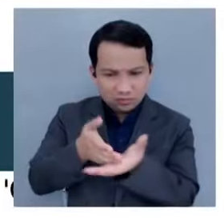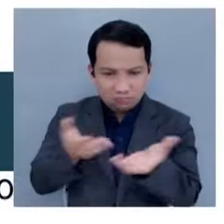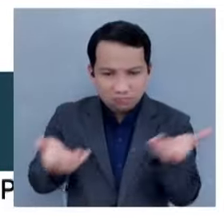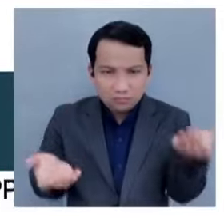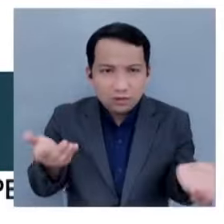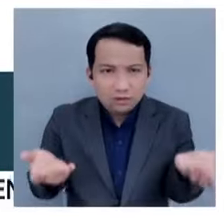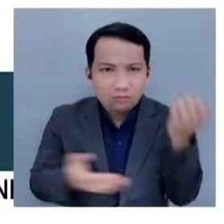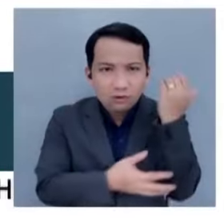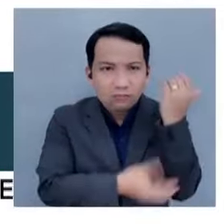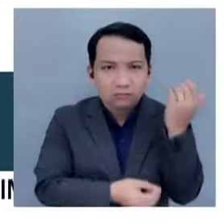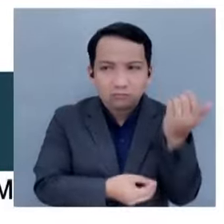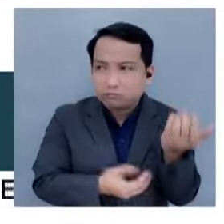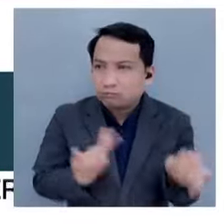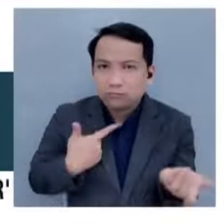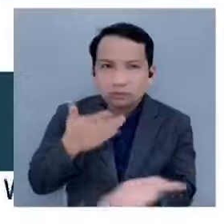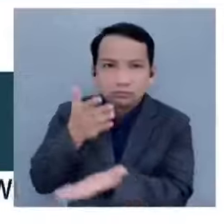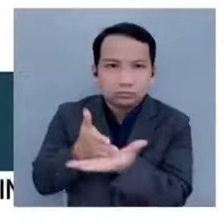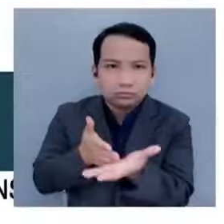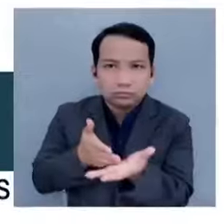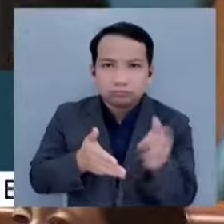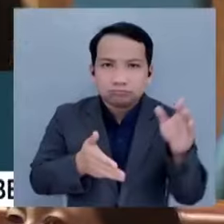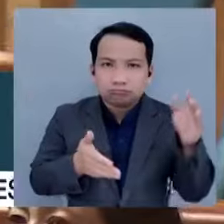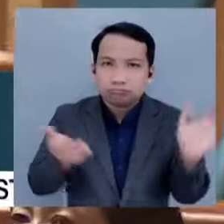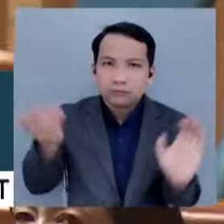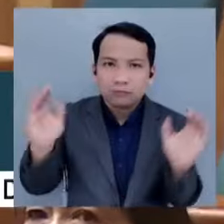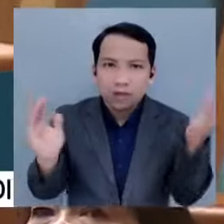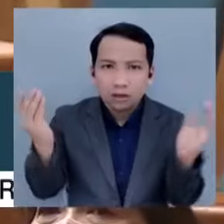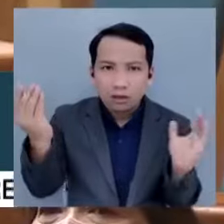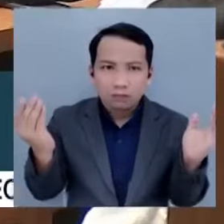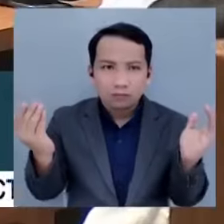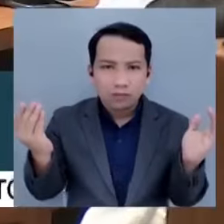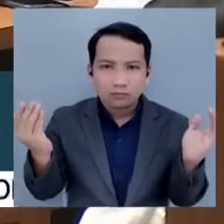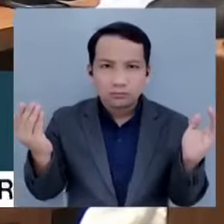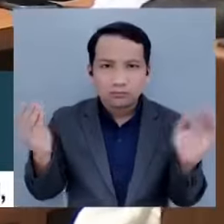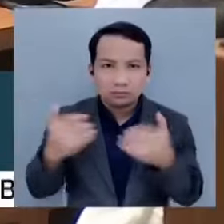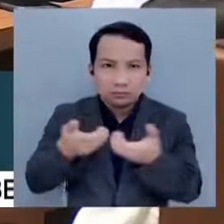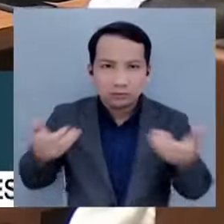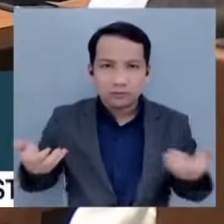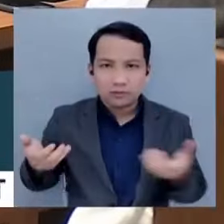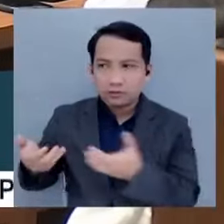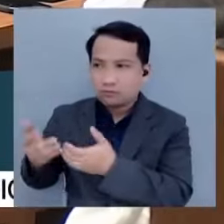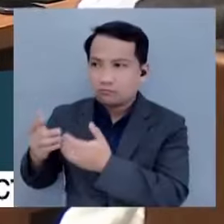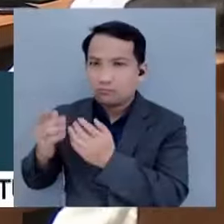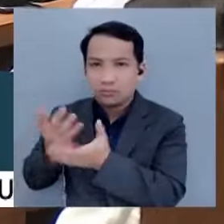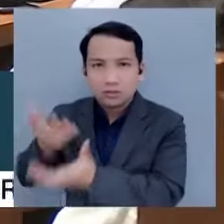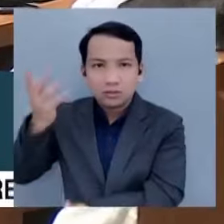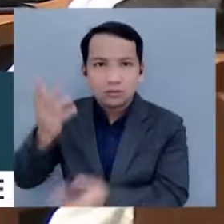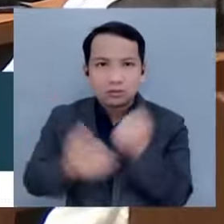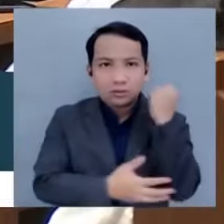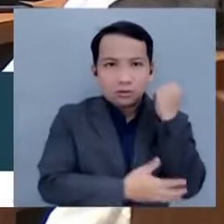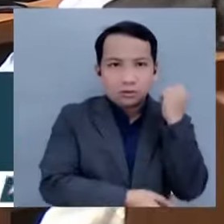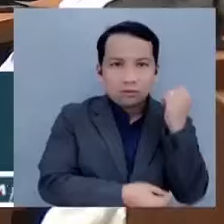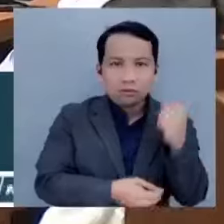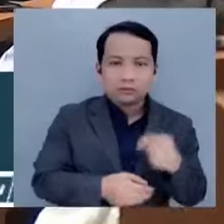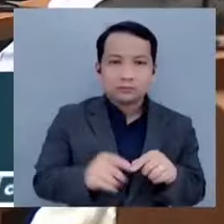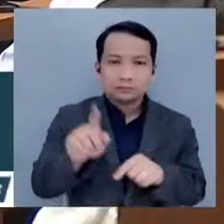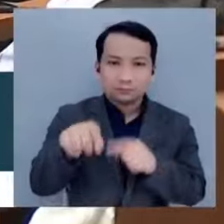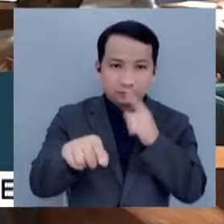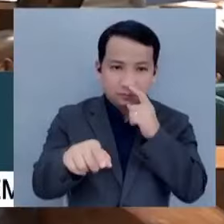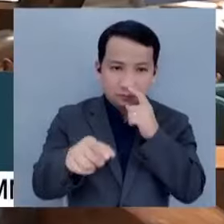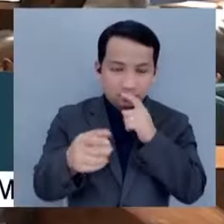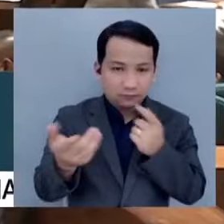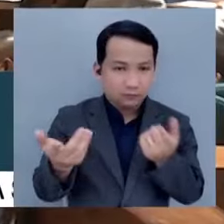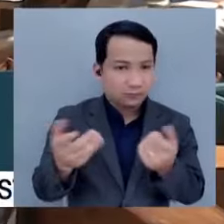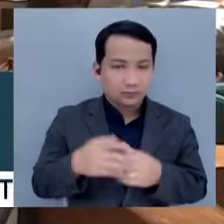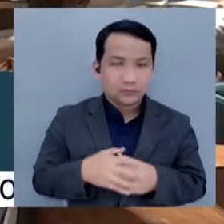rut? It's just like this, Ms. Carmina, yung public and private. Then if you're saying like na